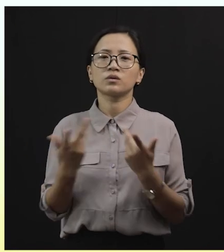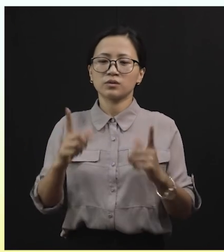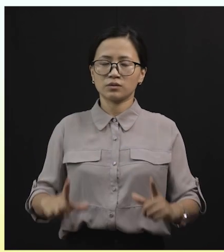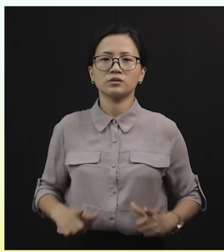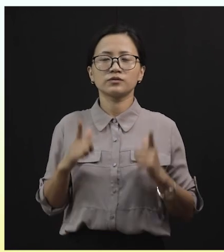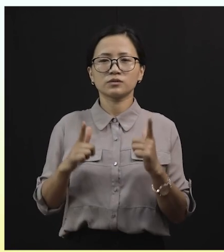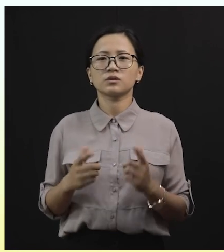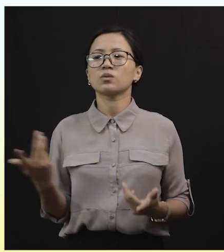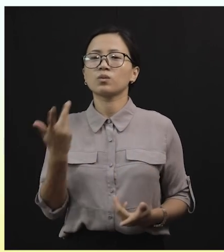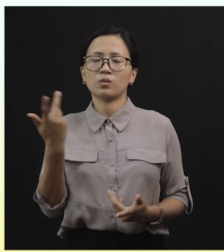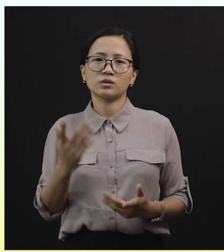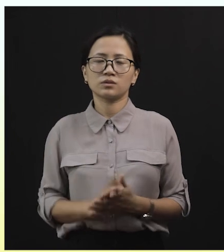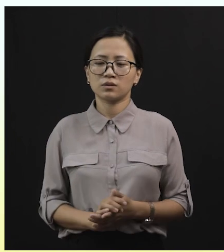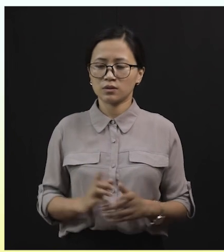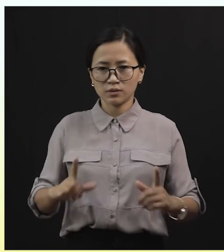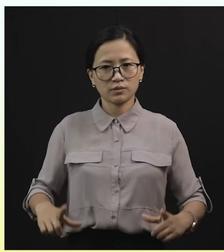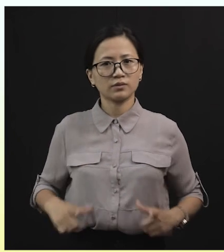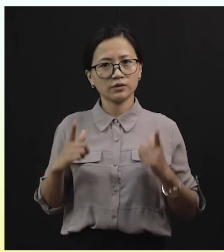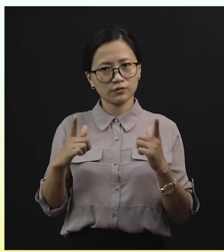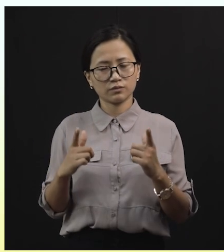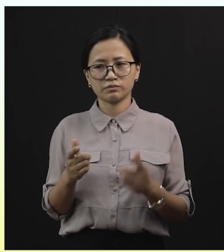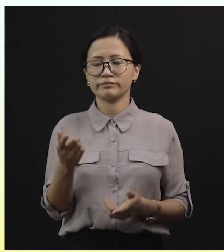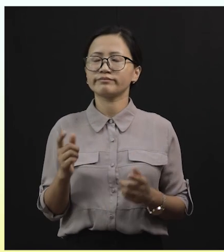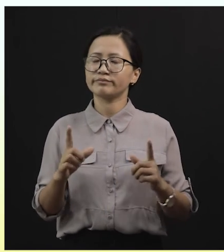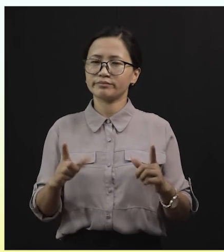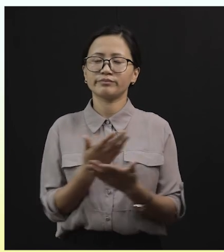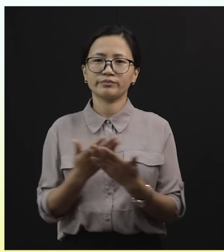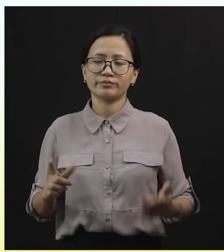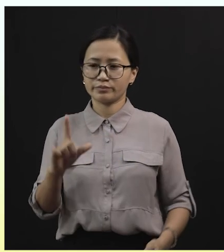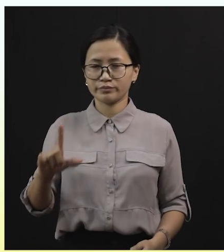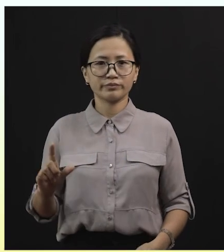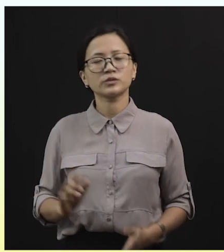are and what a non-living beings are and why we need to care for